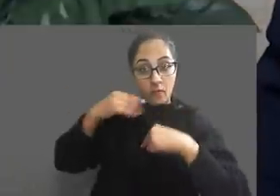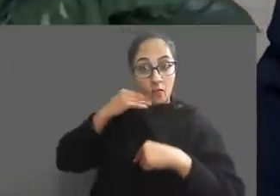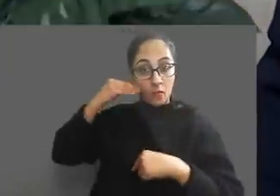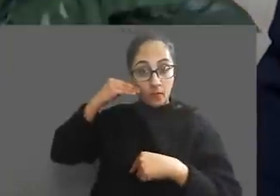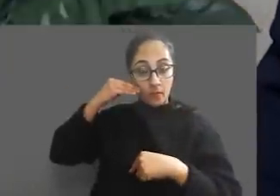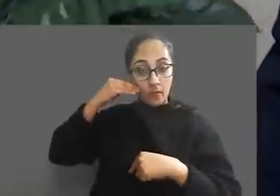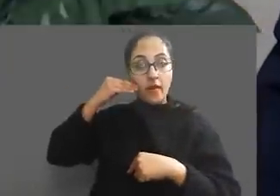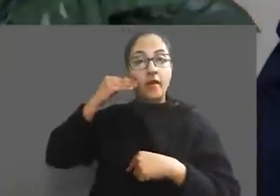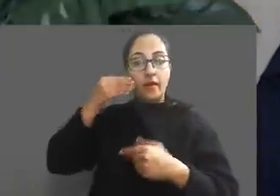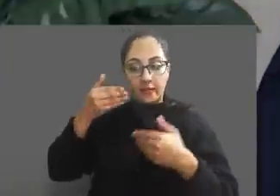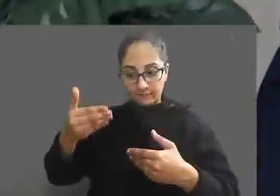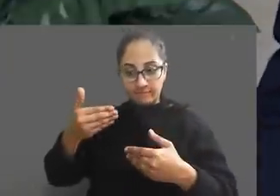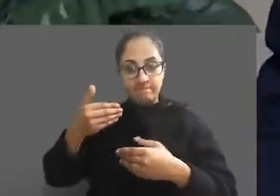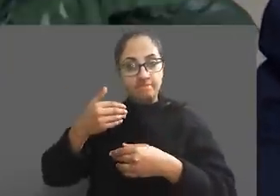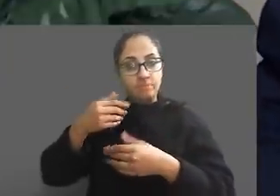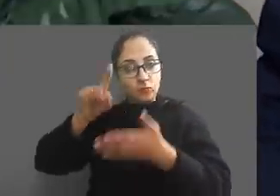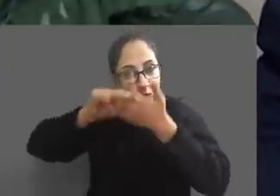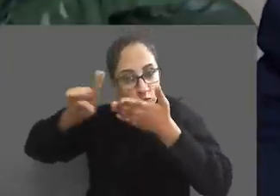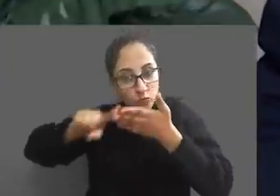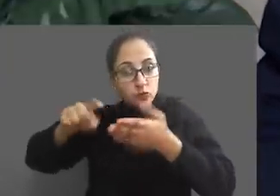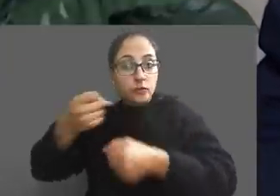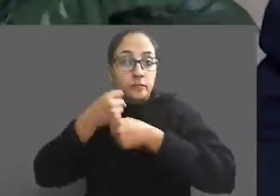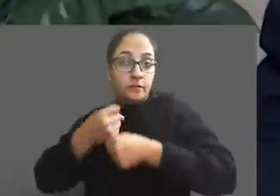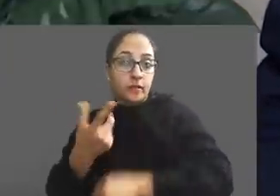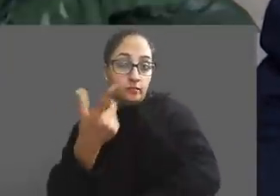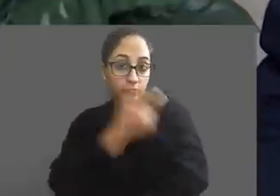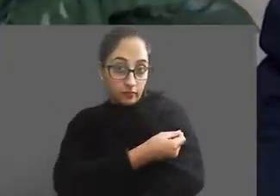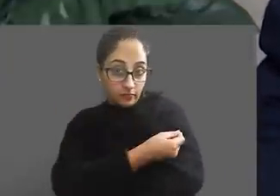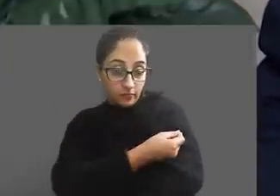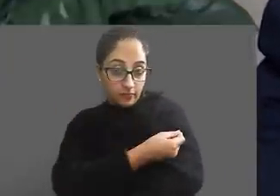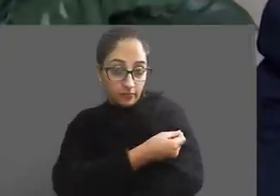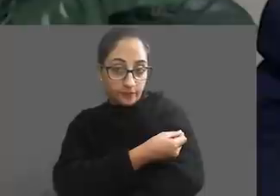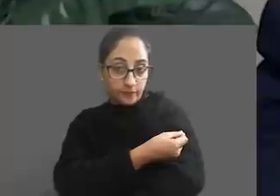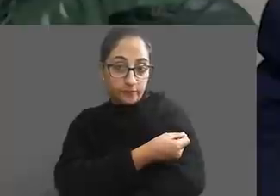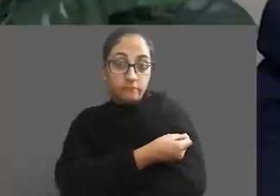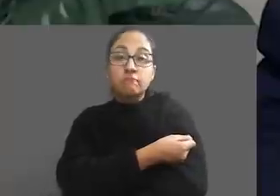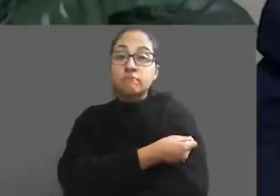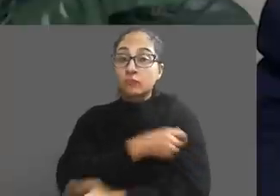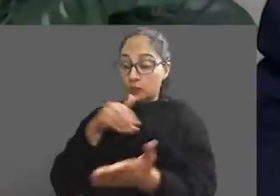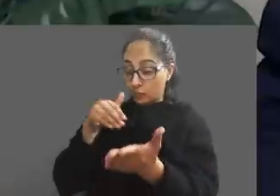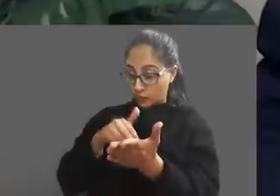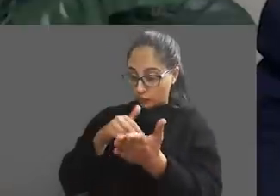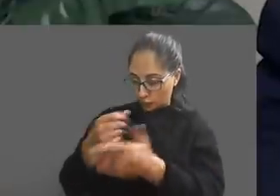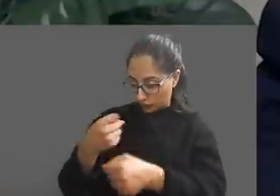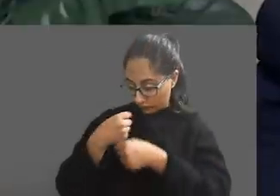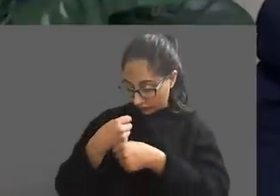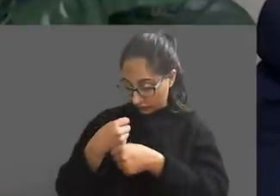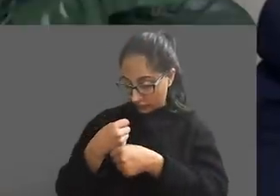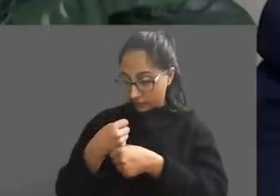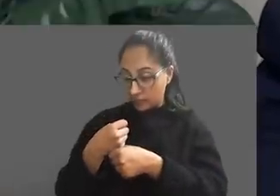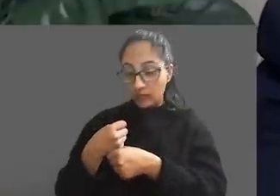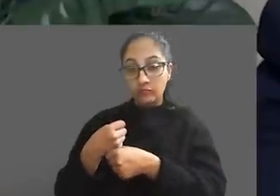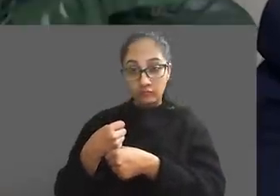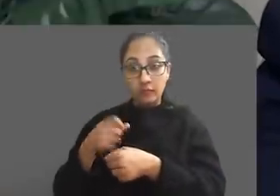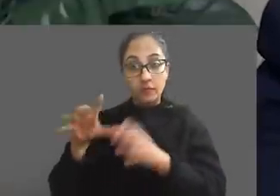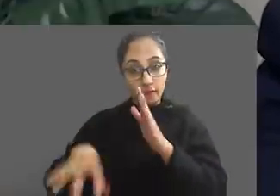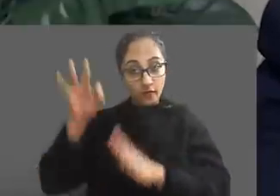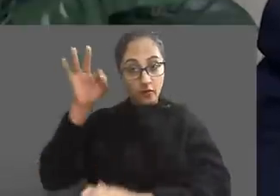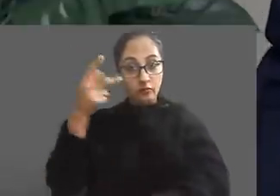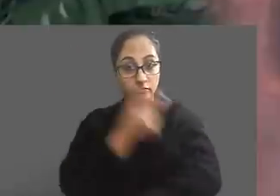what happened next. Though Dr. Hafklein had produced a vaccine, he faced another major